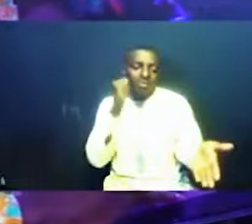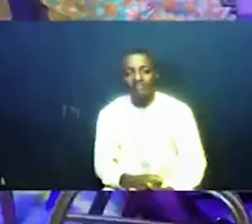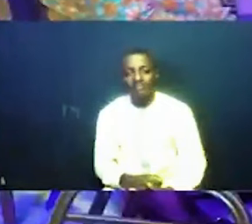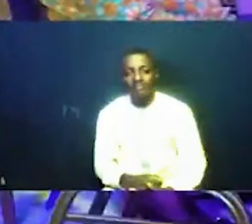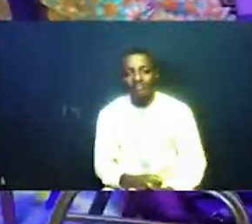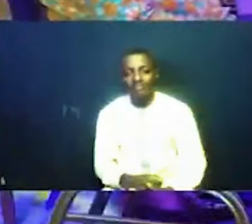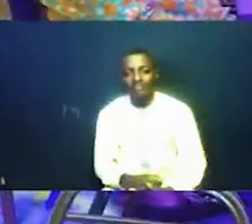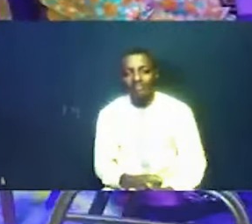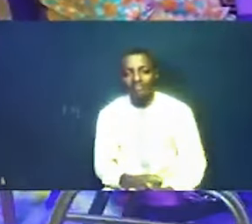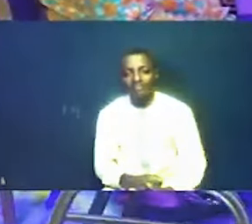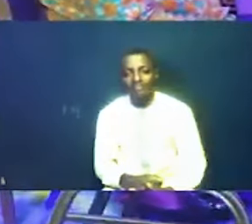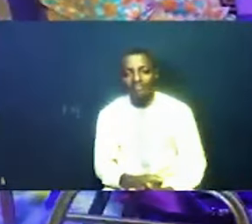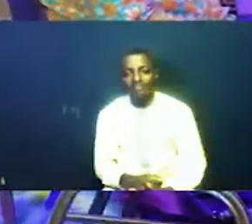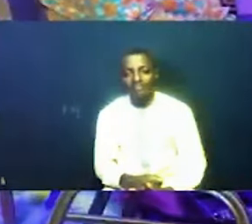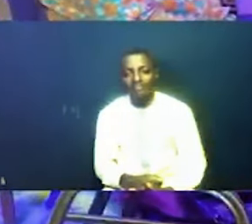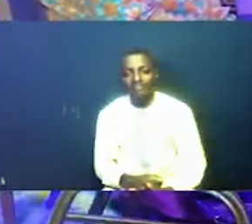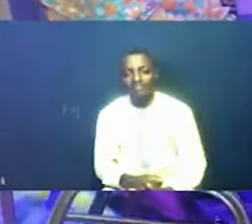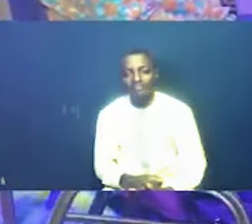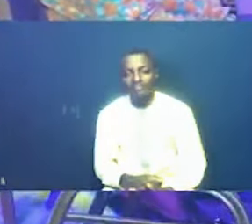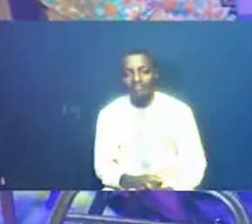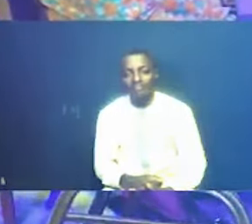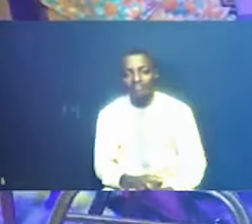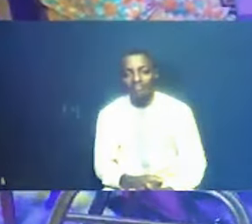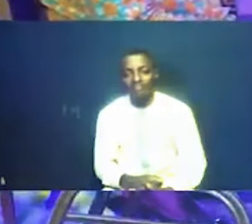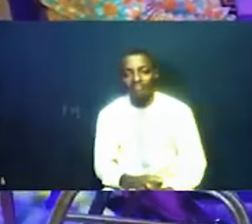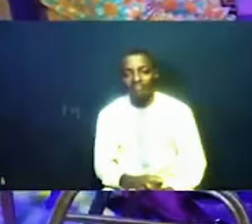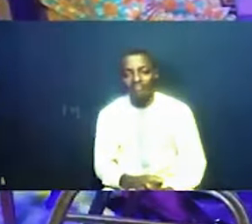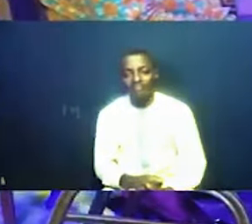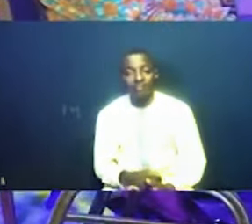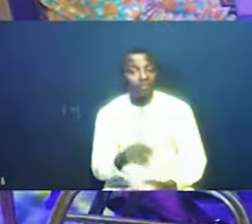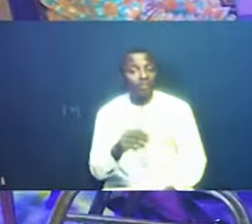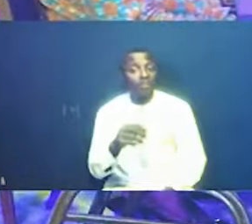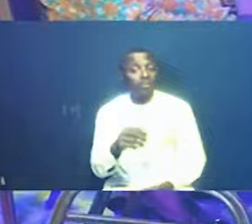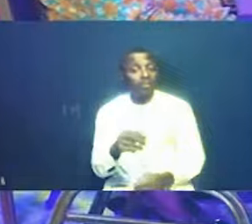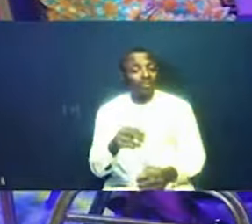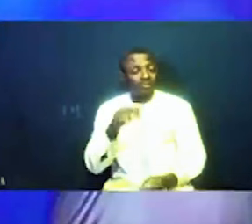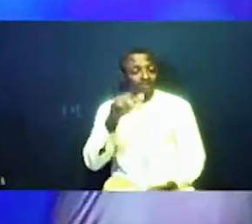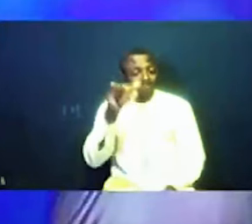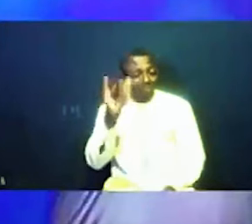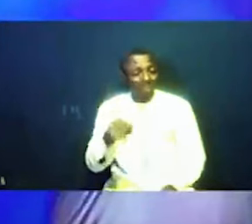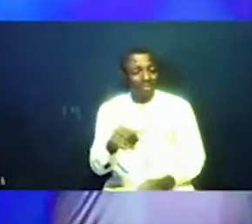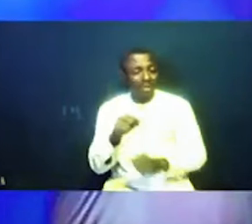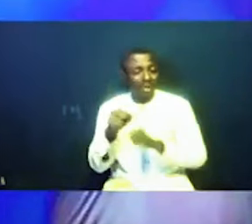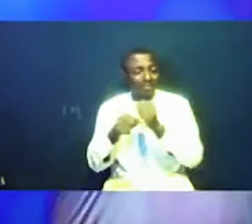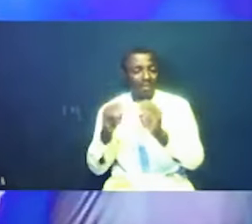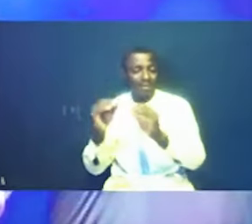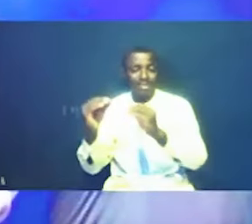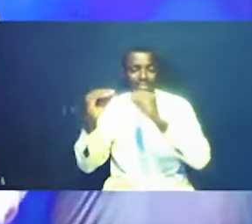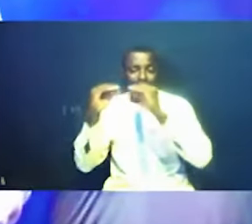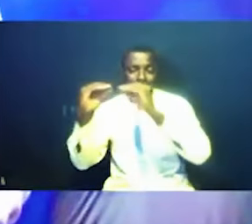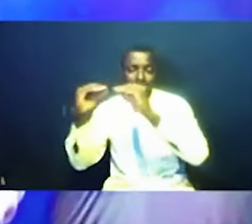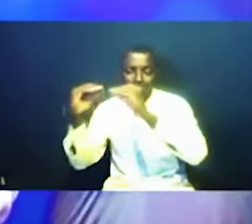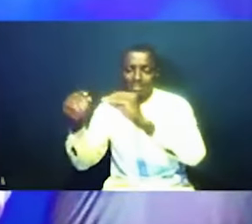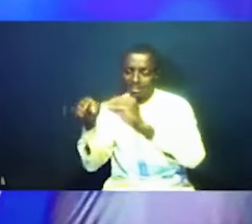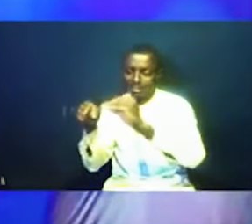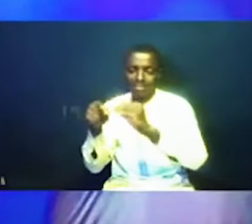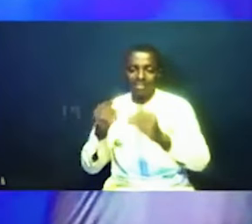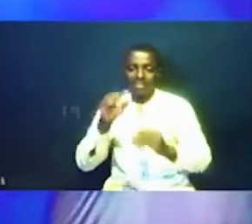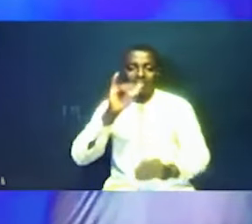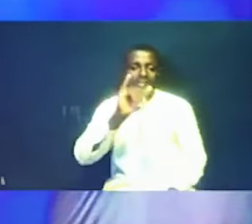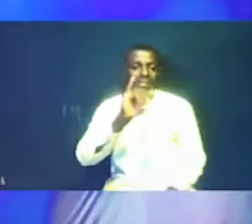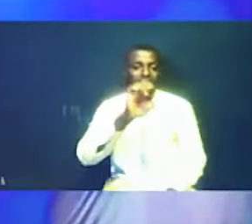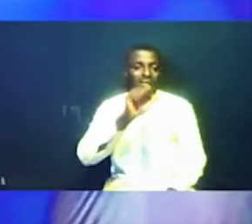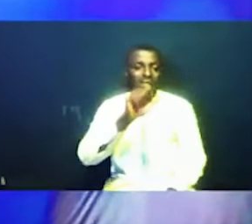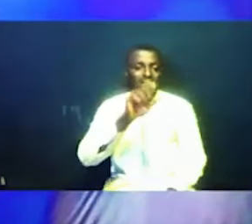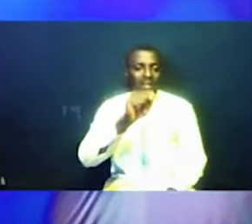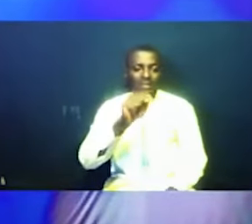the effect of the conduct and teachings that are bad and evil. It is